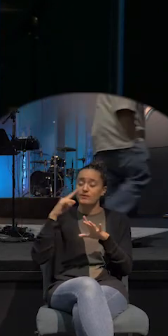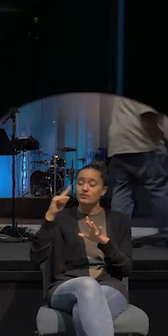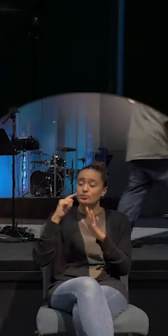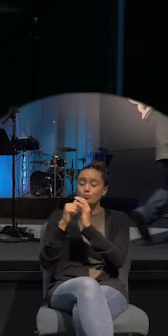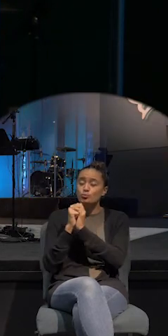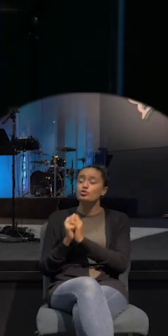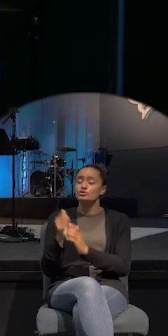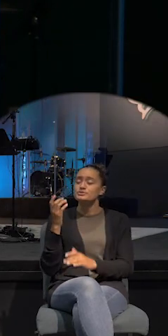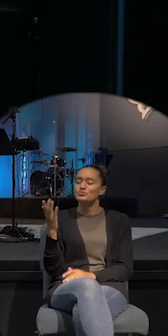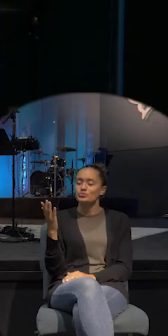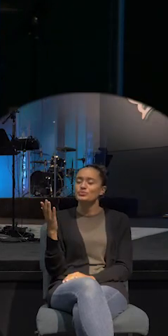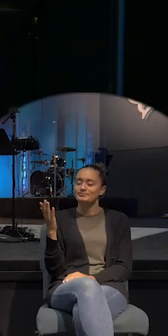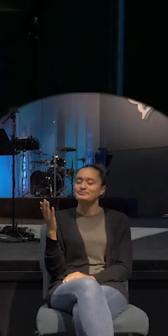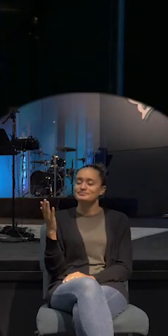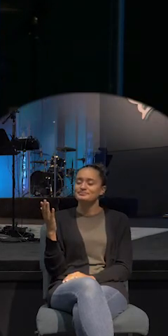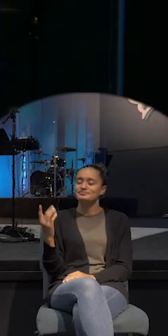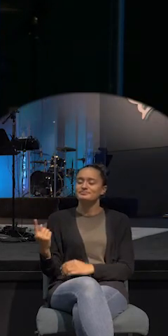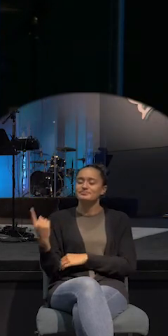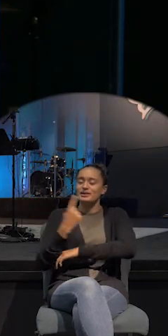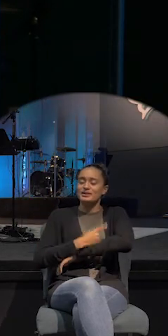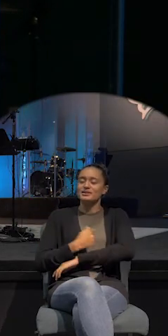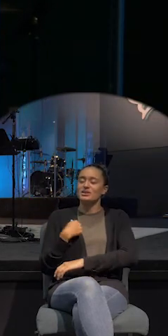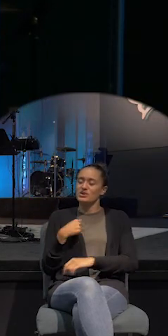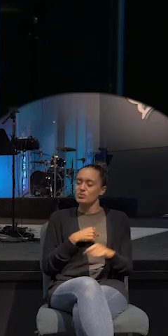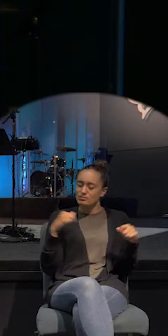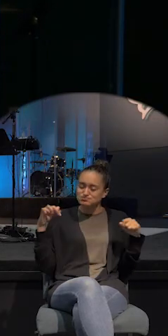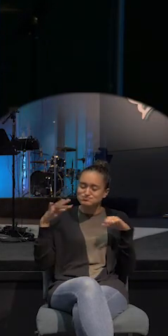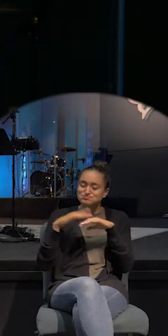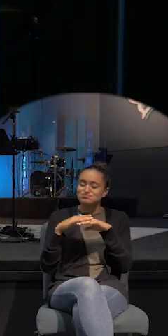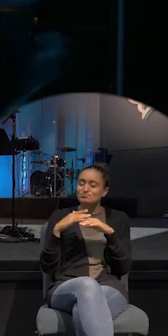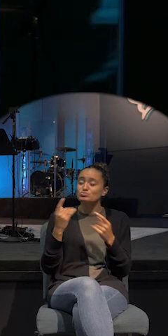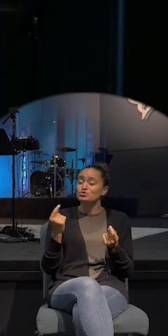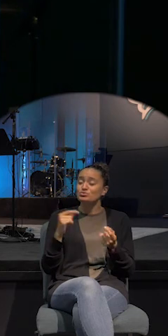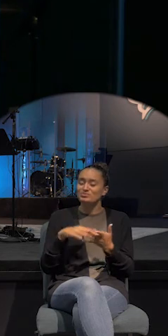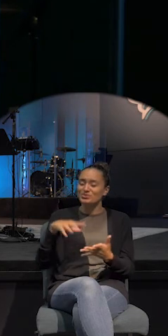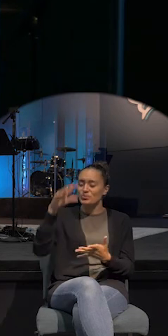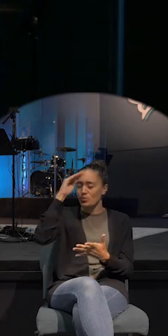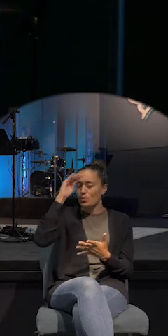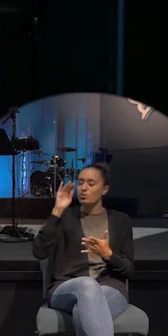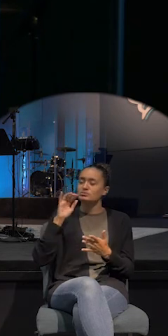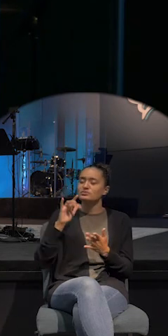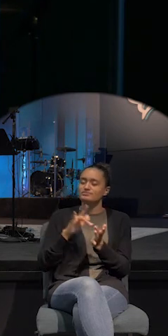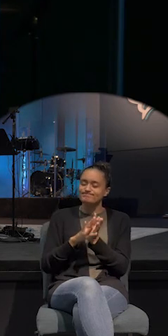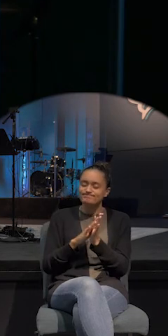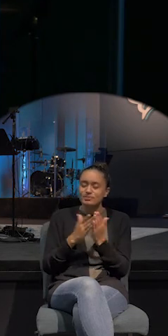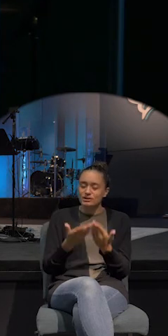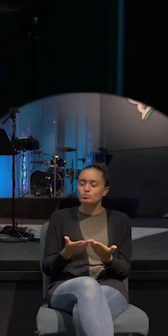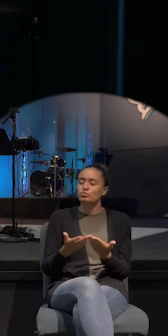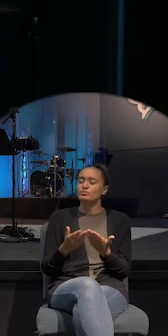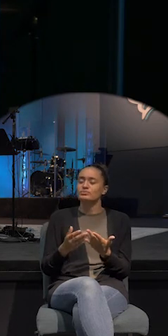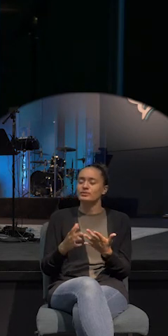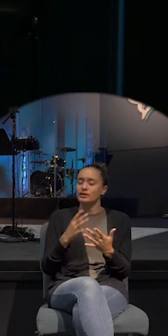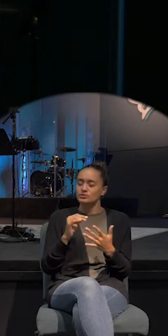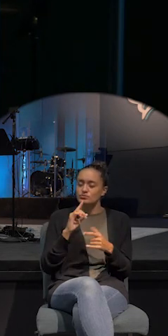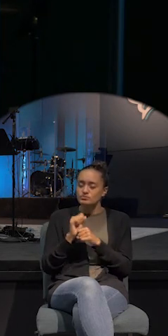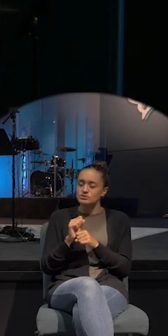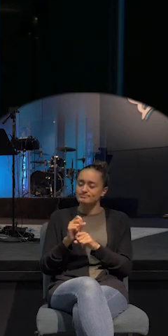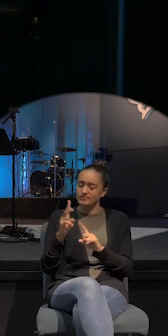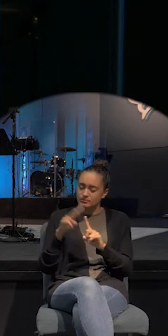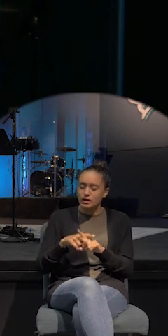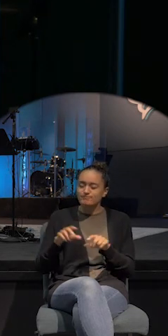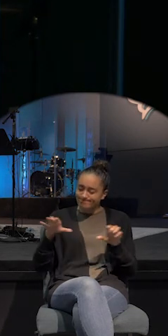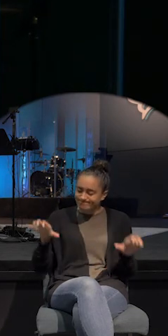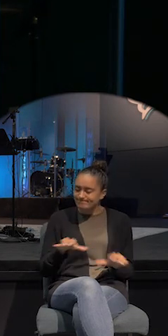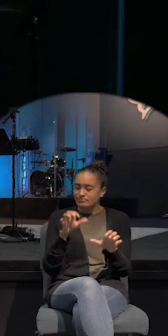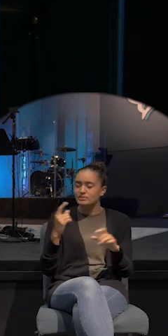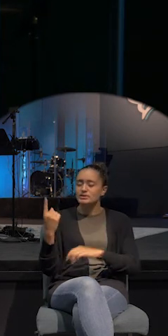you, a day that we gather together to learn of your word and to put it into practice, a day